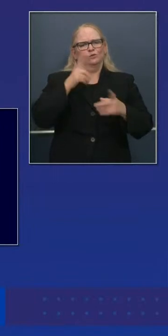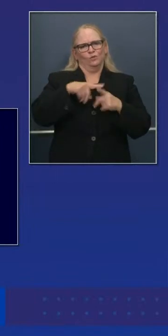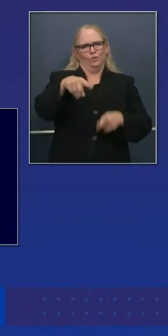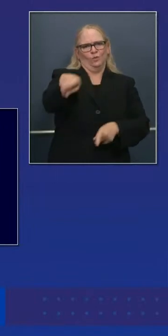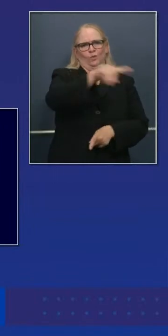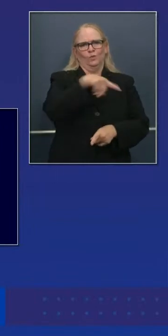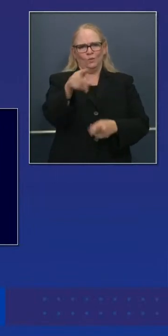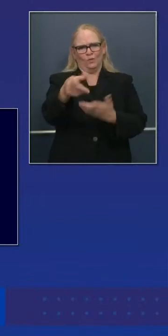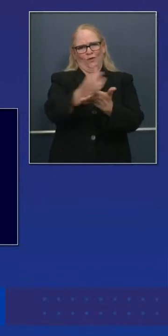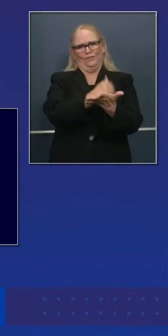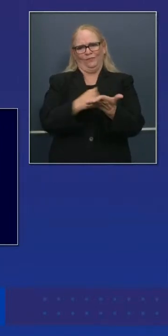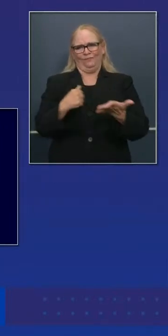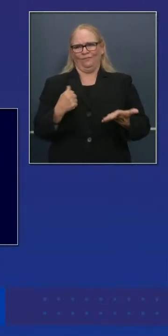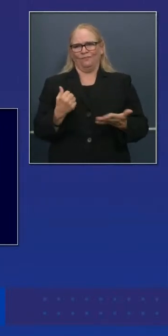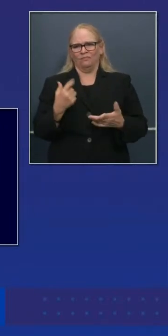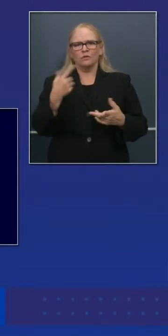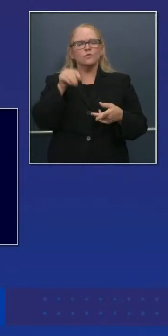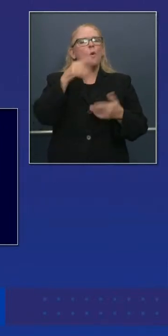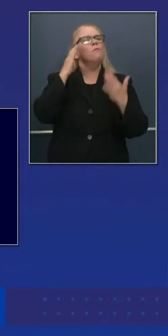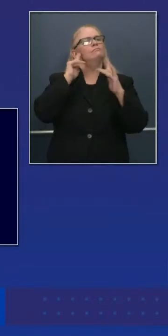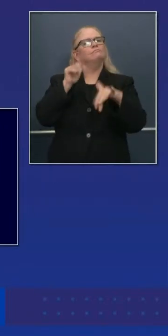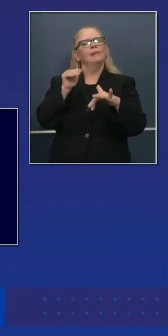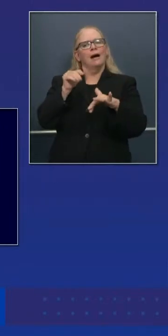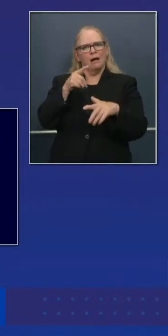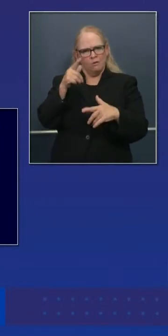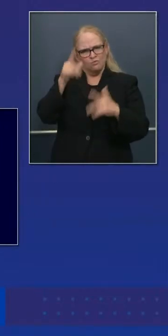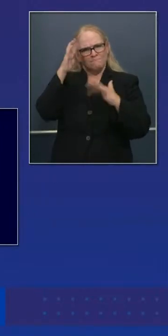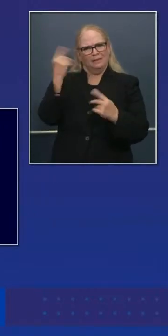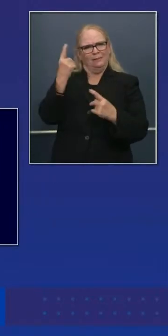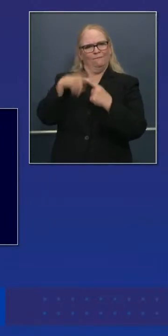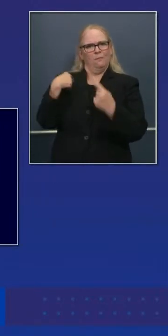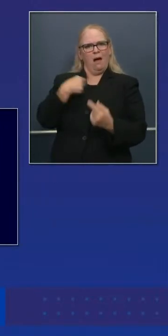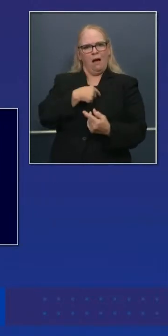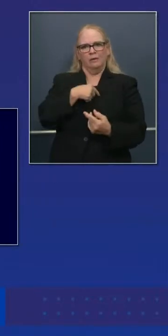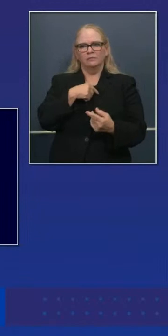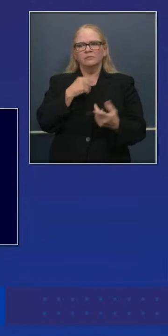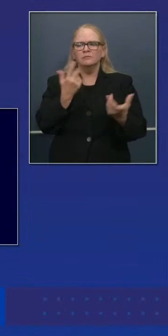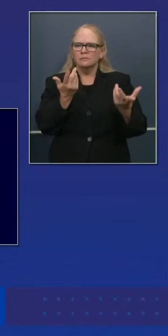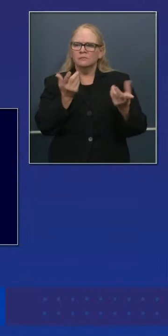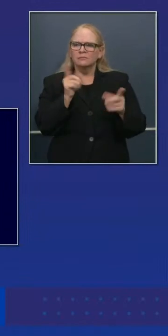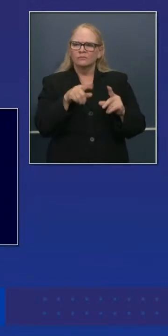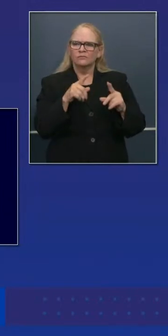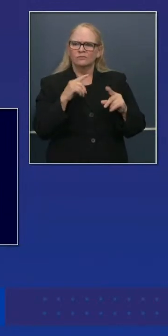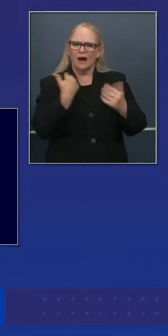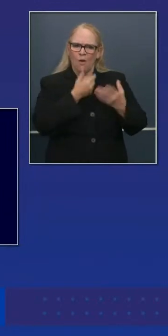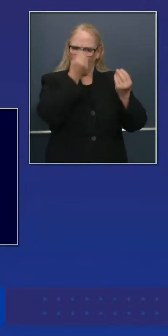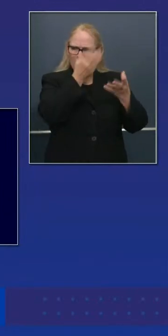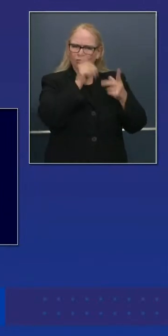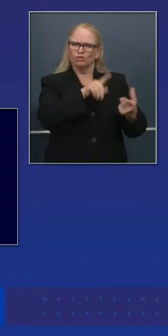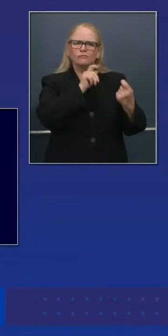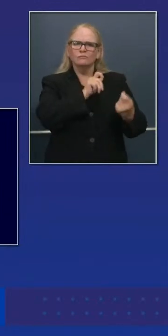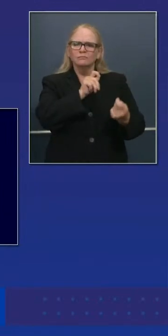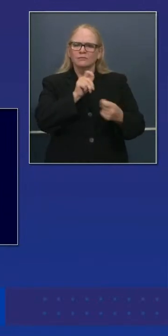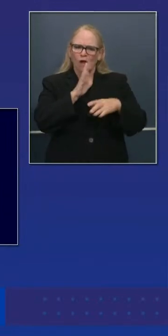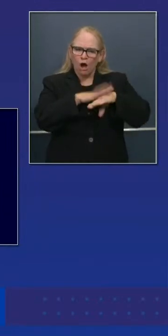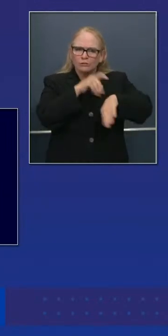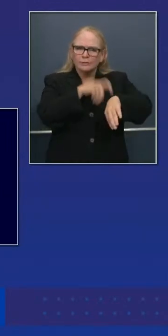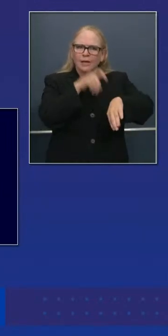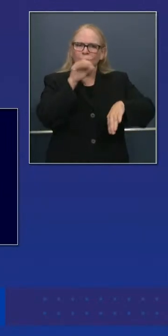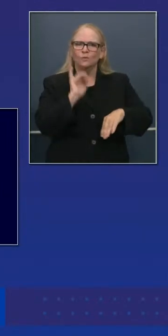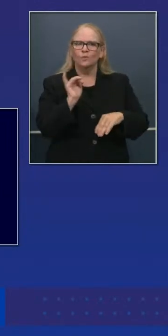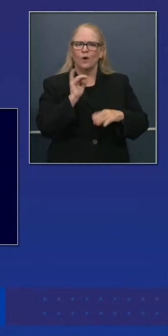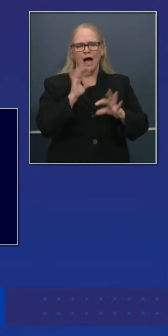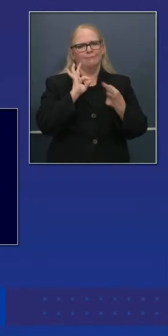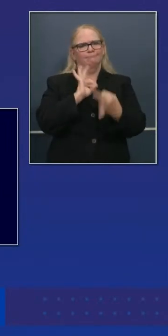government and your expectation that the information being provided to you is timely, is manageable,